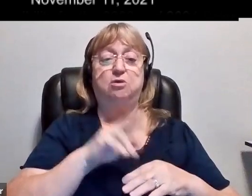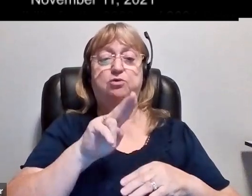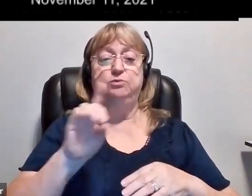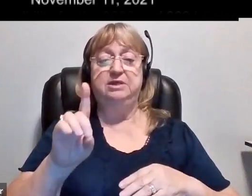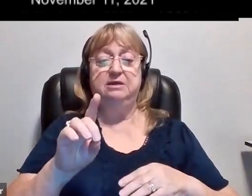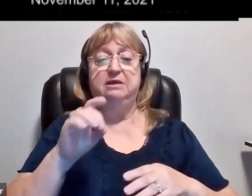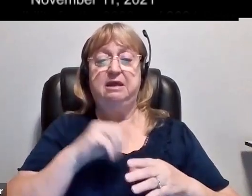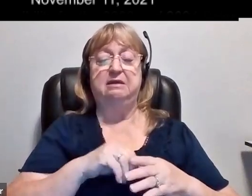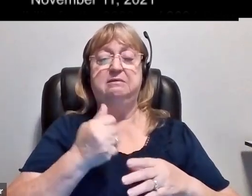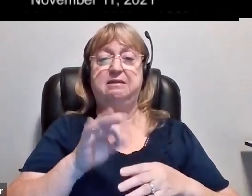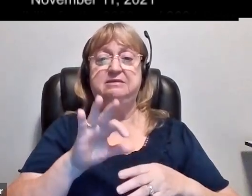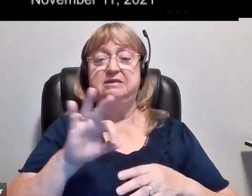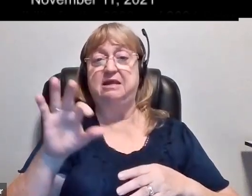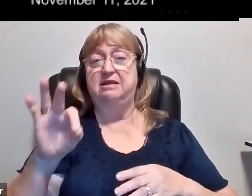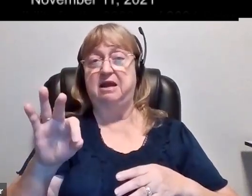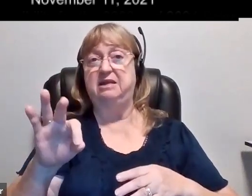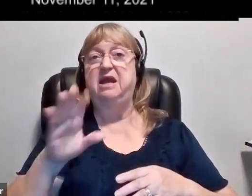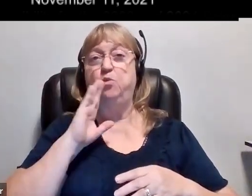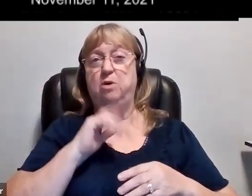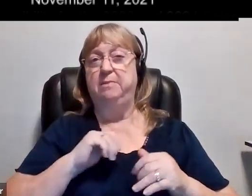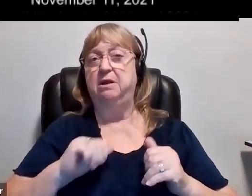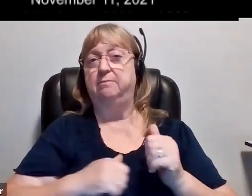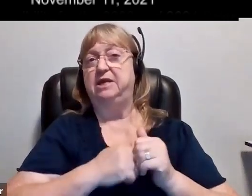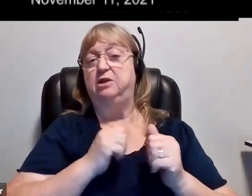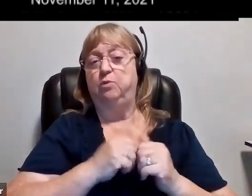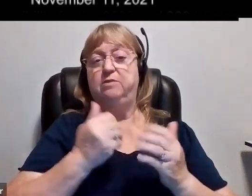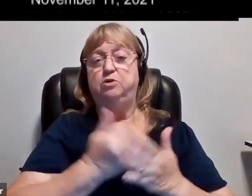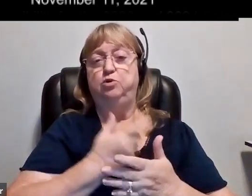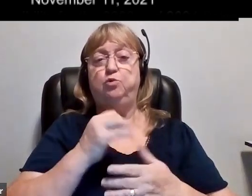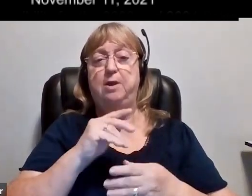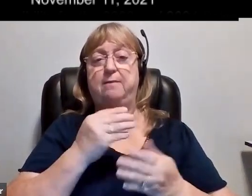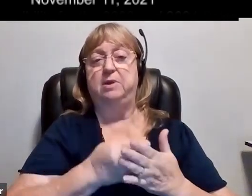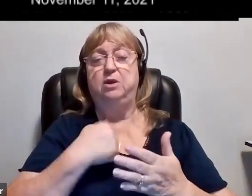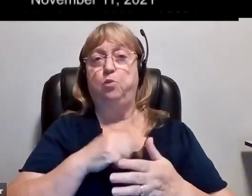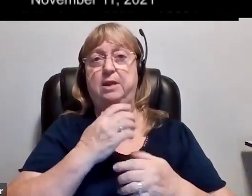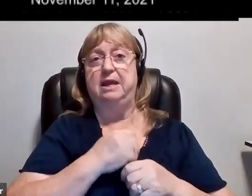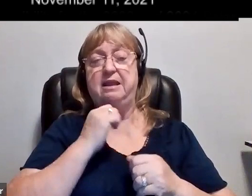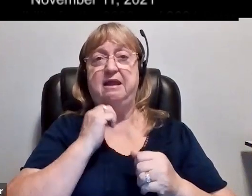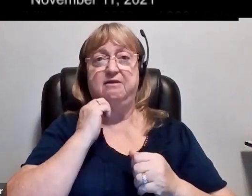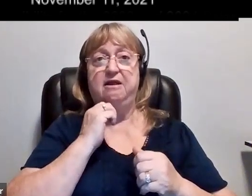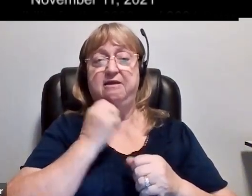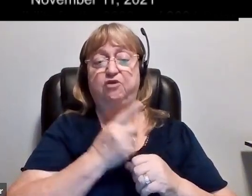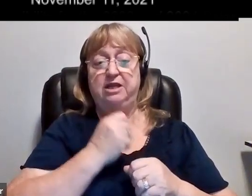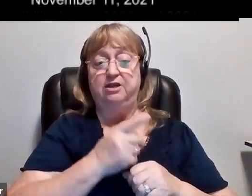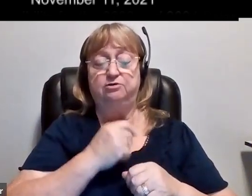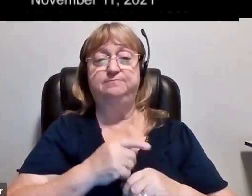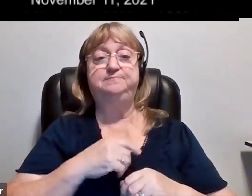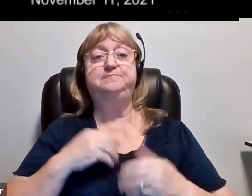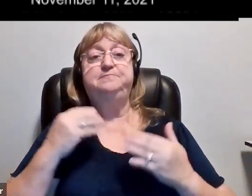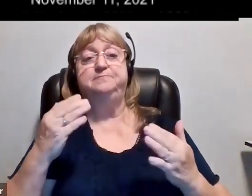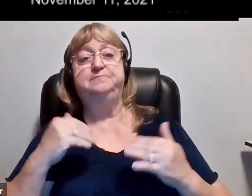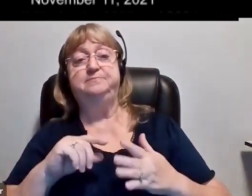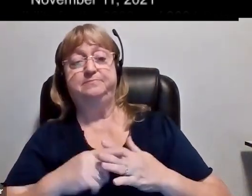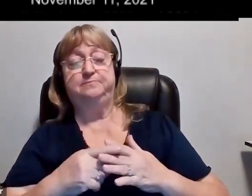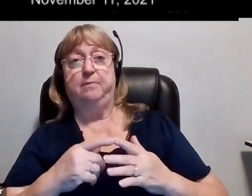and continues to be updated with the new grants that we get every year. So let's start. I want to say